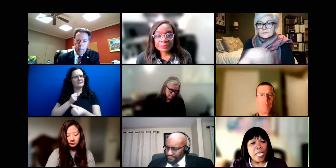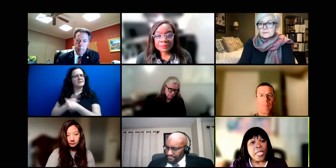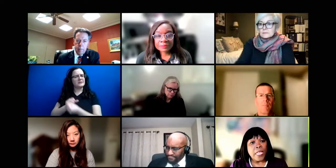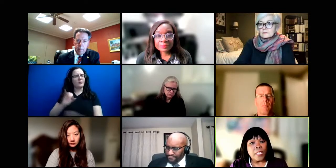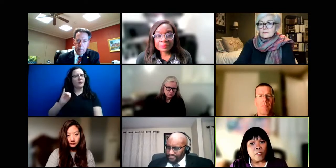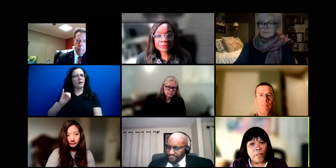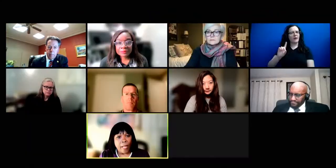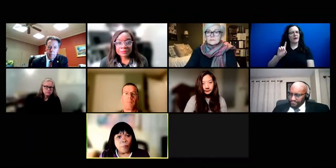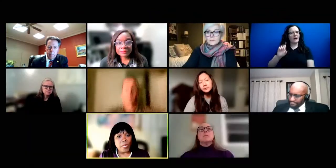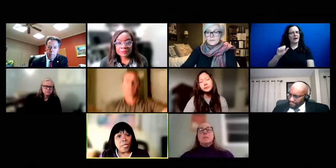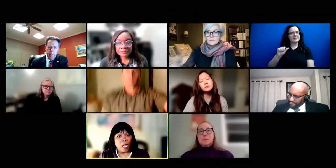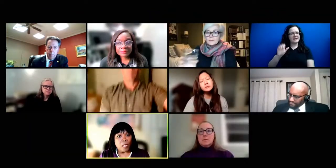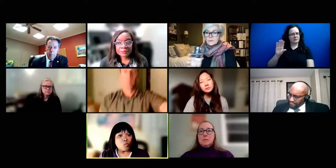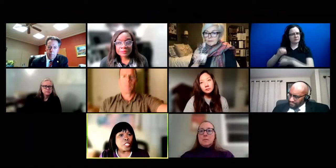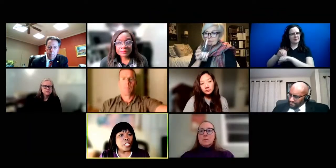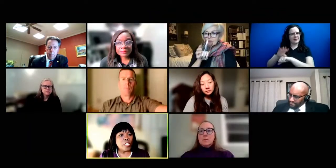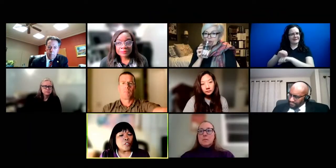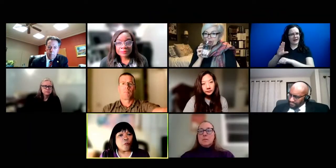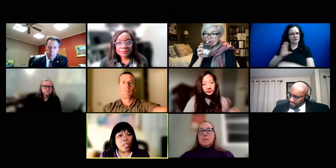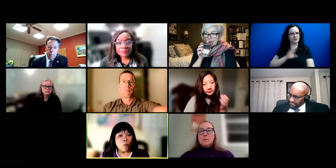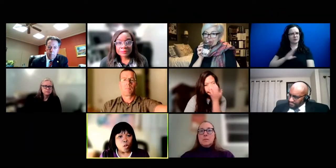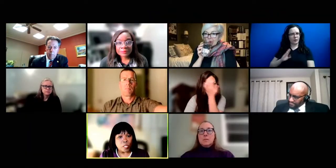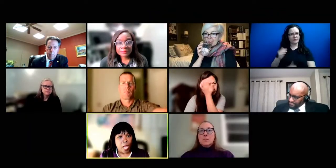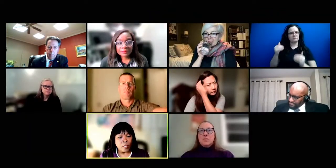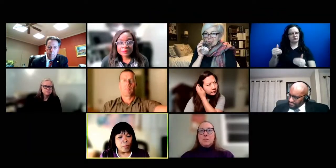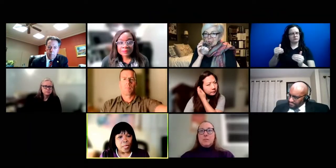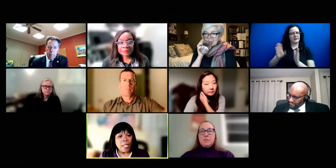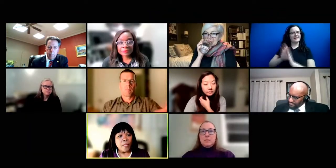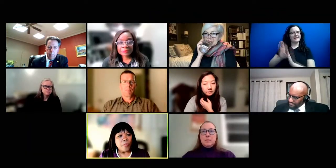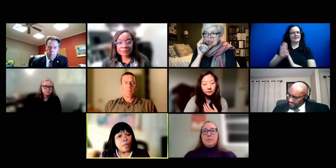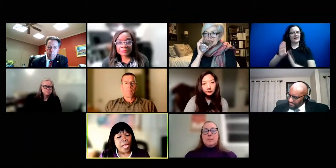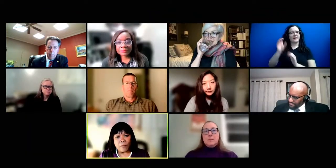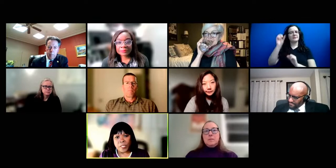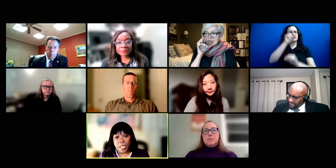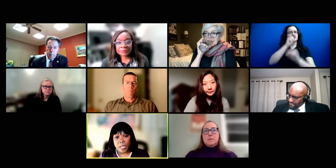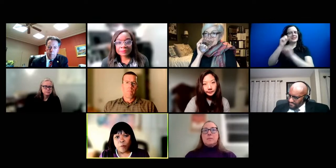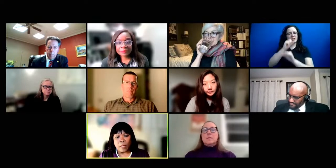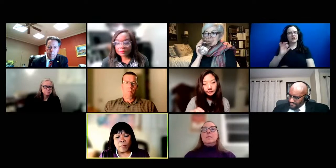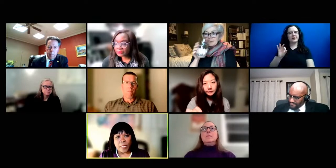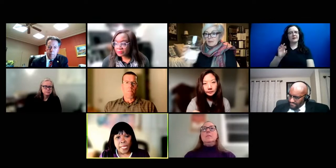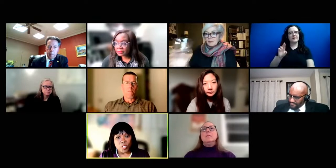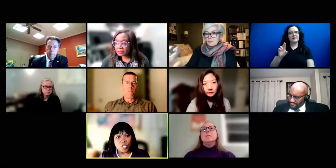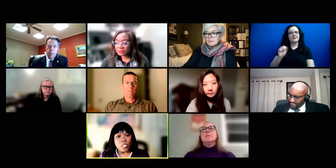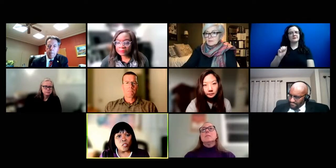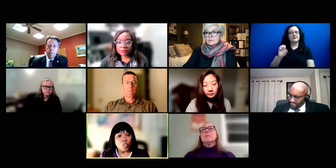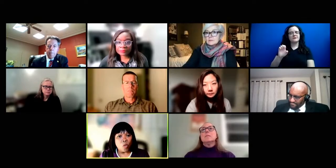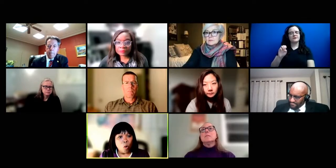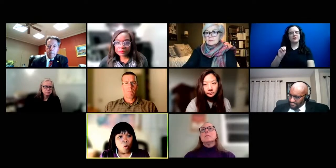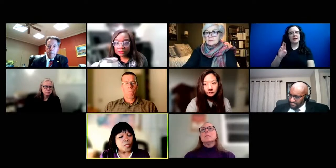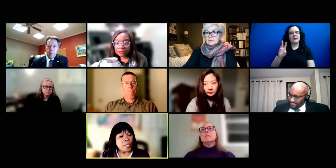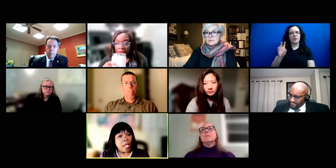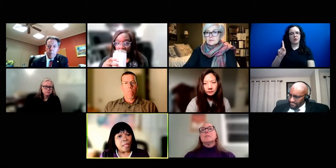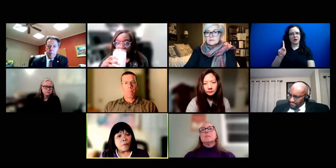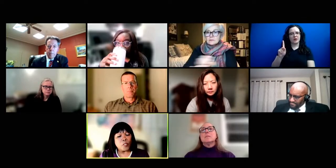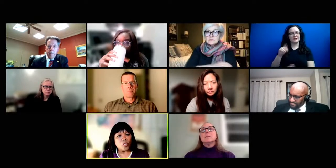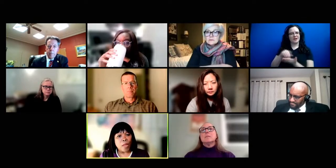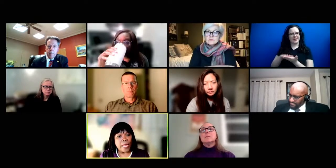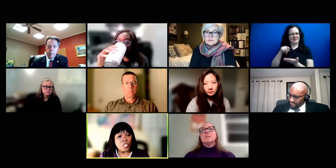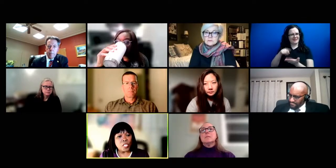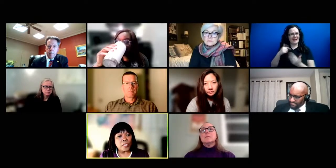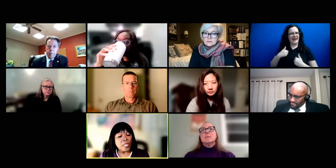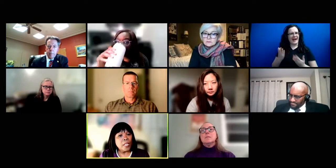Board and developing a strategic framework document that would have a set of recommendations, goals, and